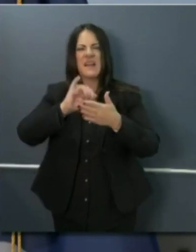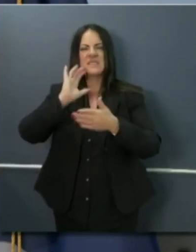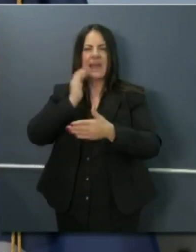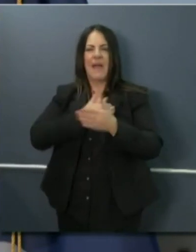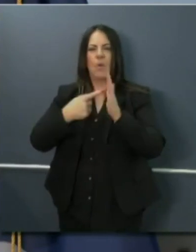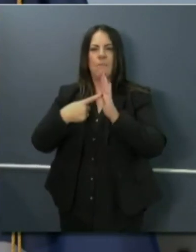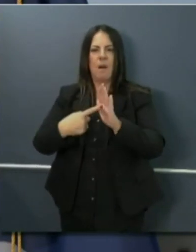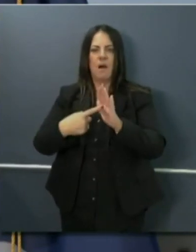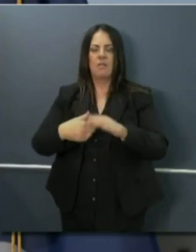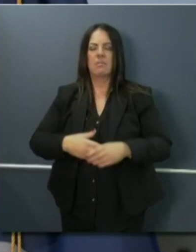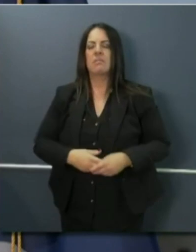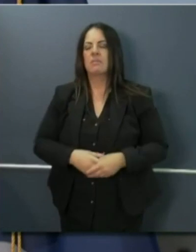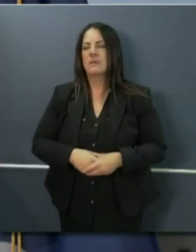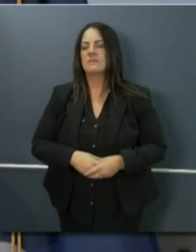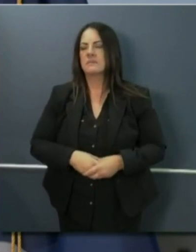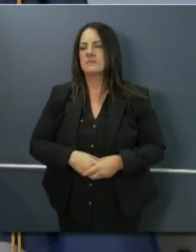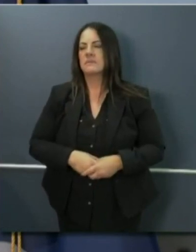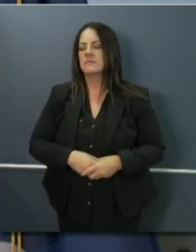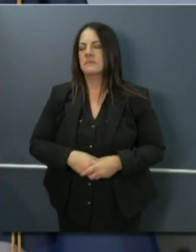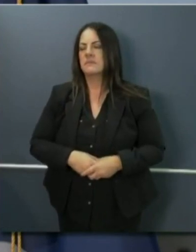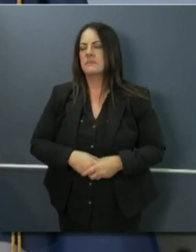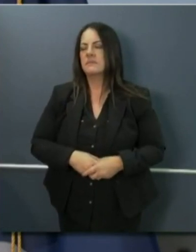Wiley, SACB.